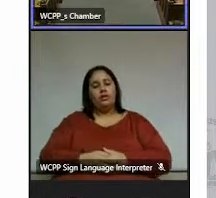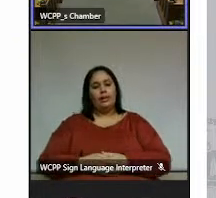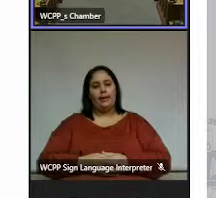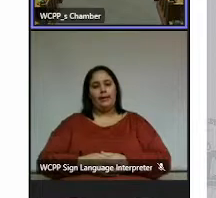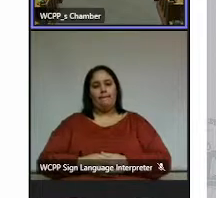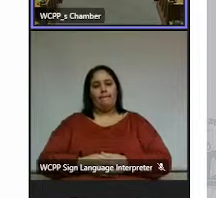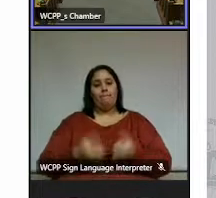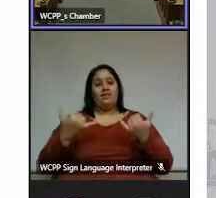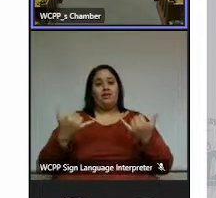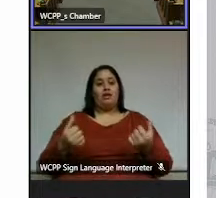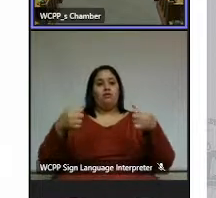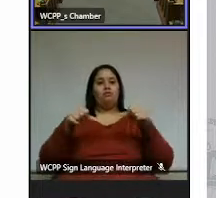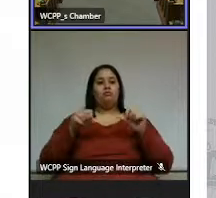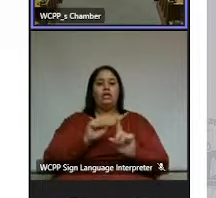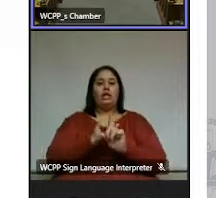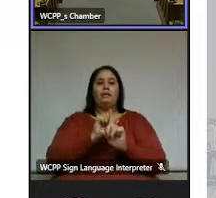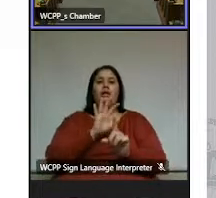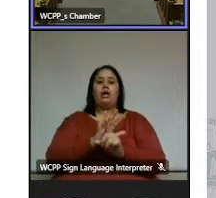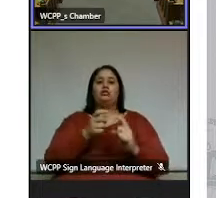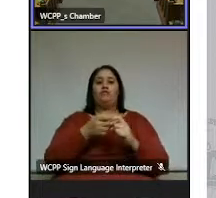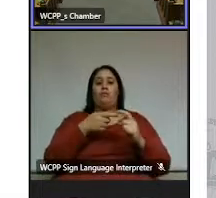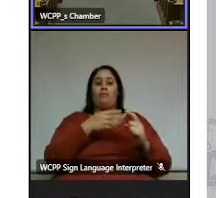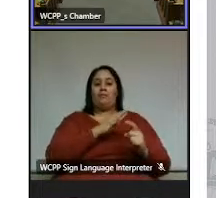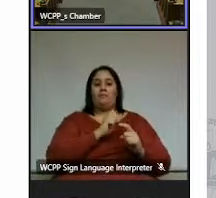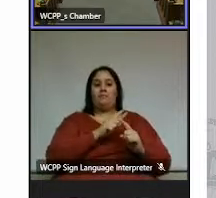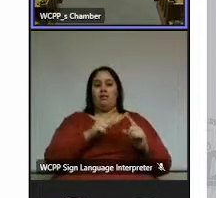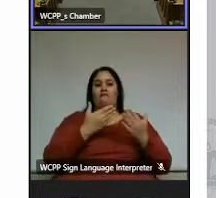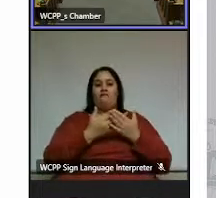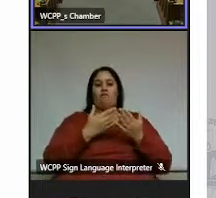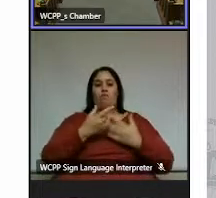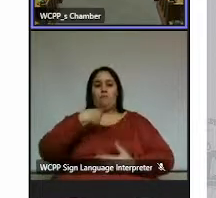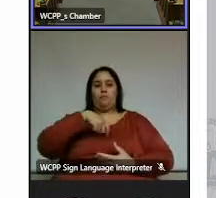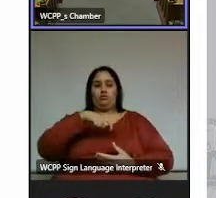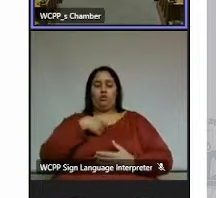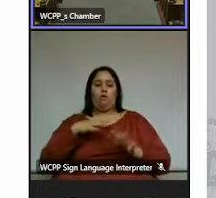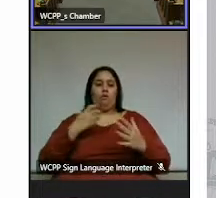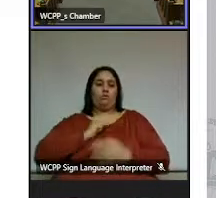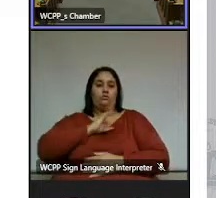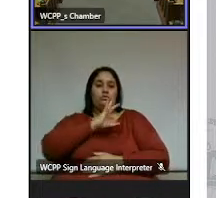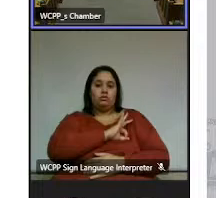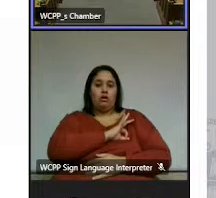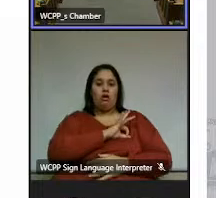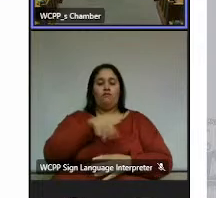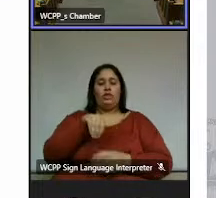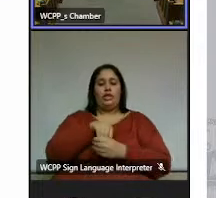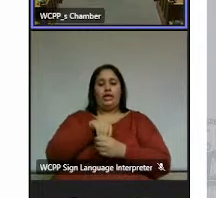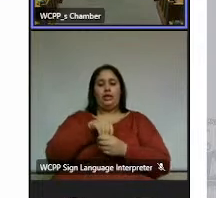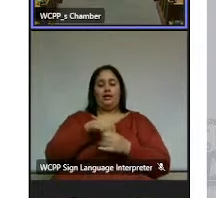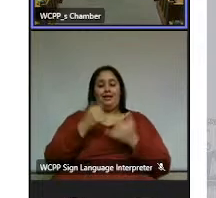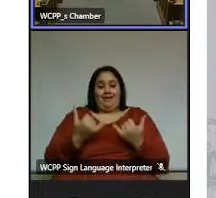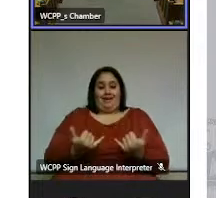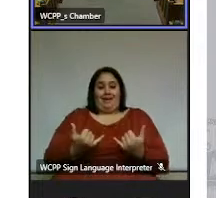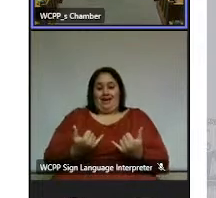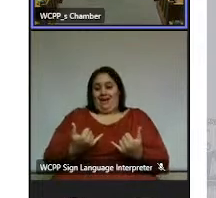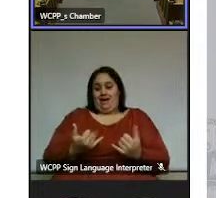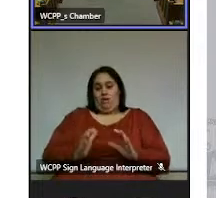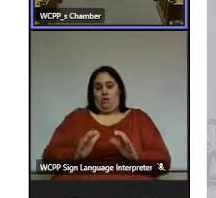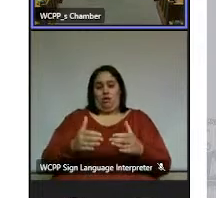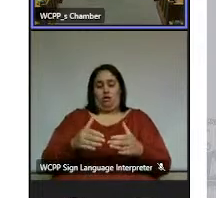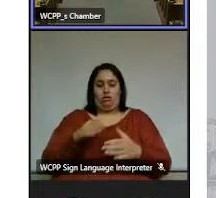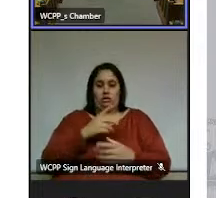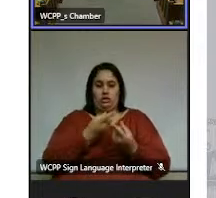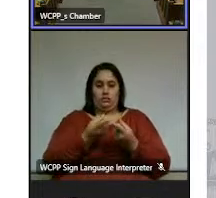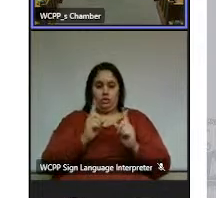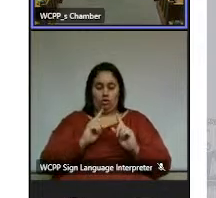We now move on to the implications of the bill on personnel or staff within our current setup in the